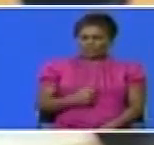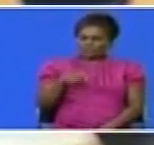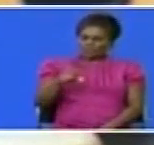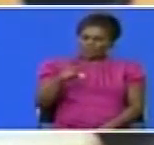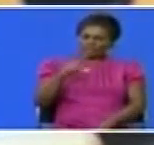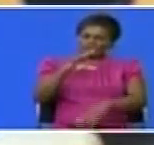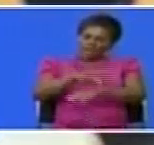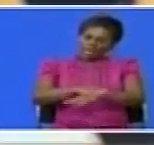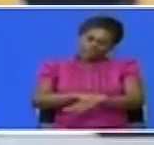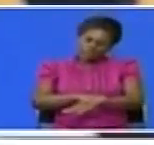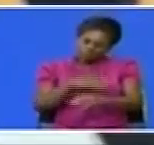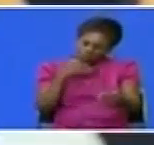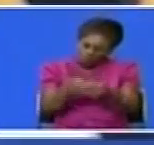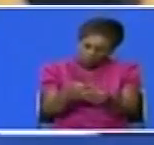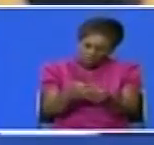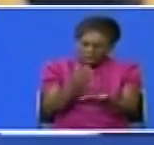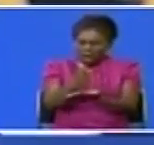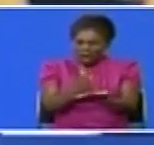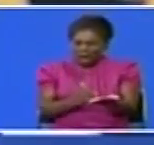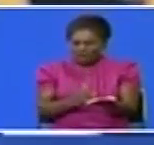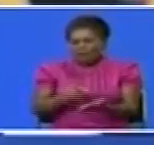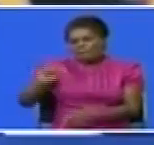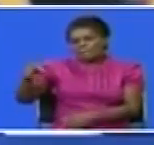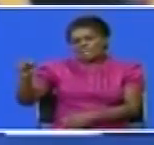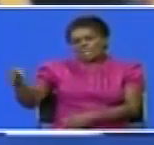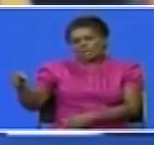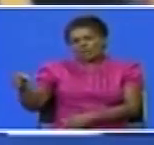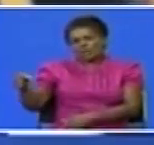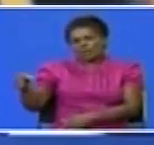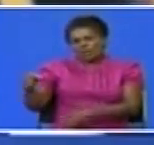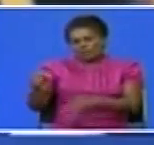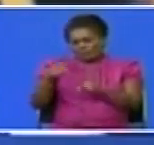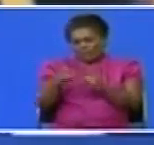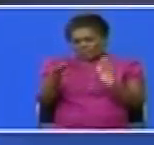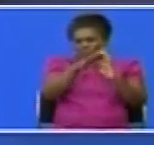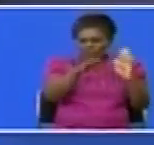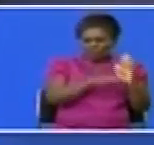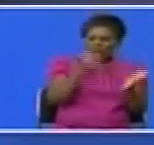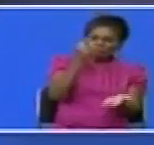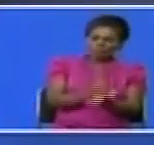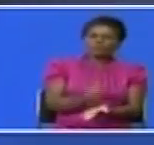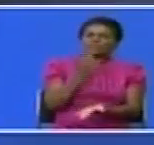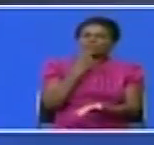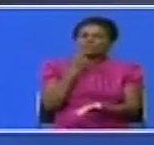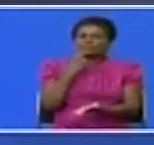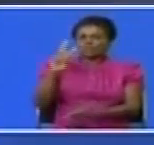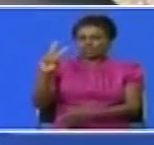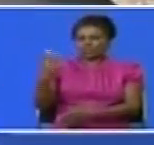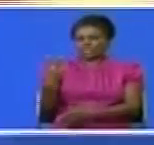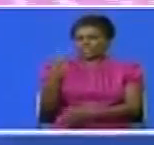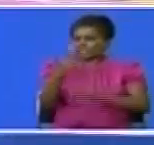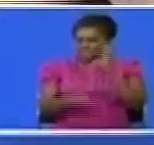to raise close to ₦500,000, Rose was scheduled for a doctor's appointment on Tuesday 22nd, but